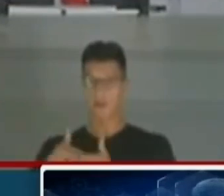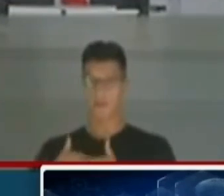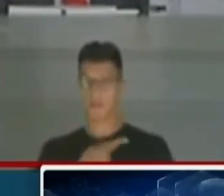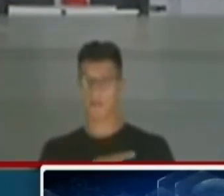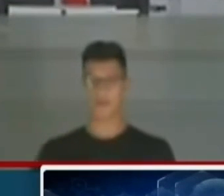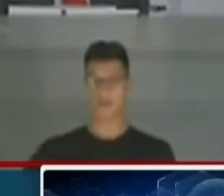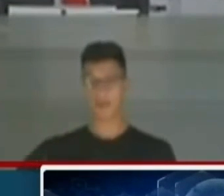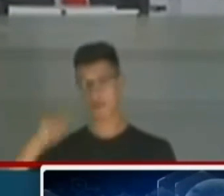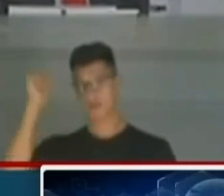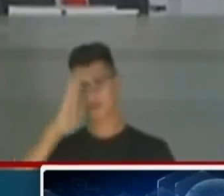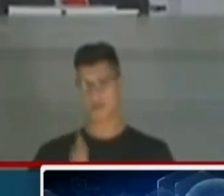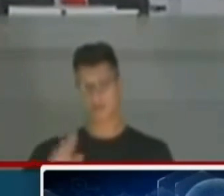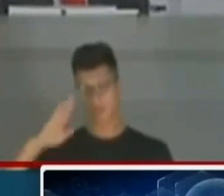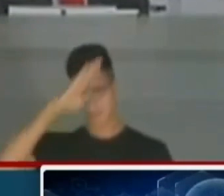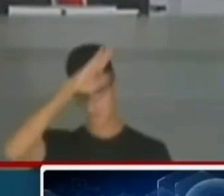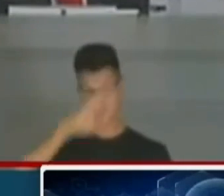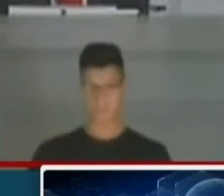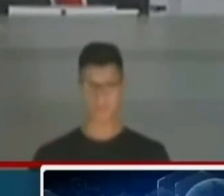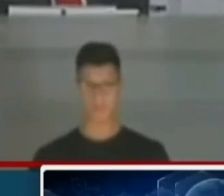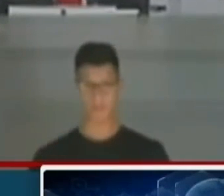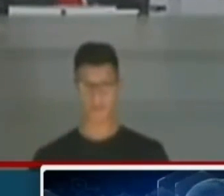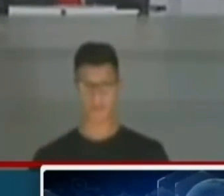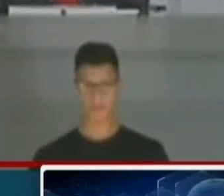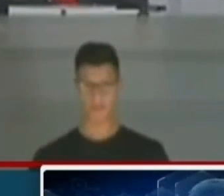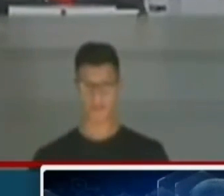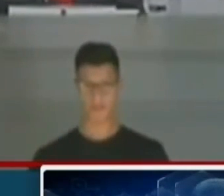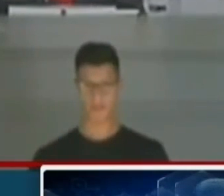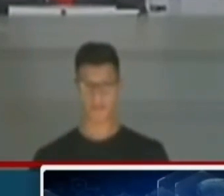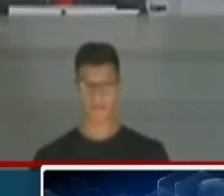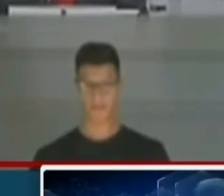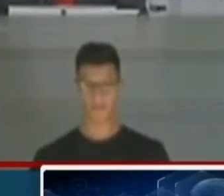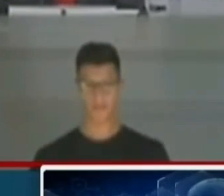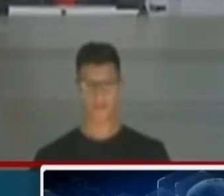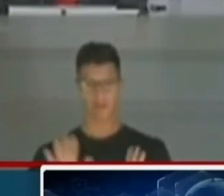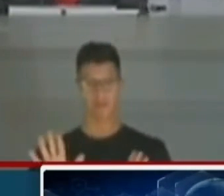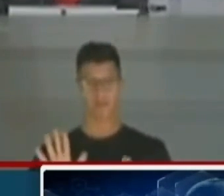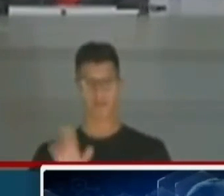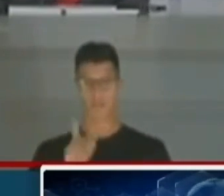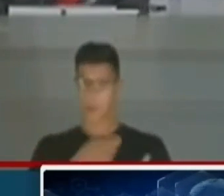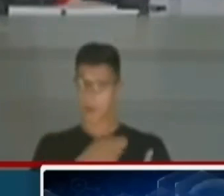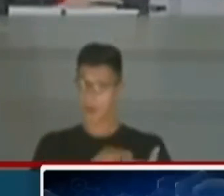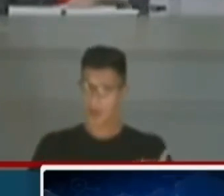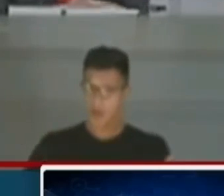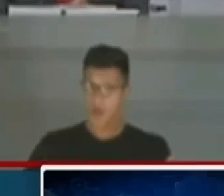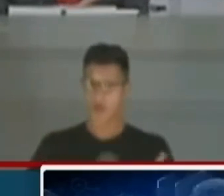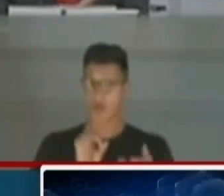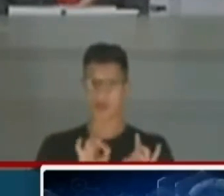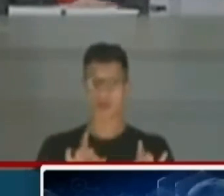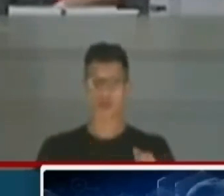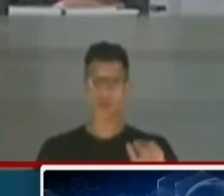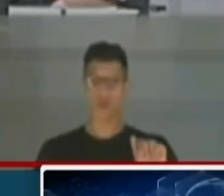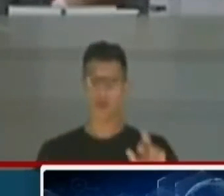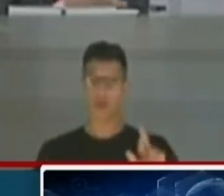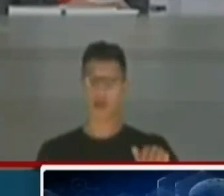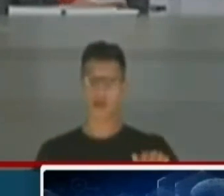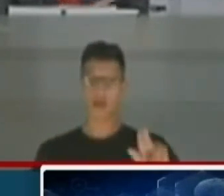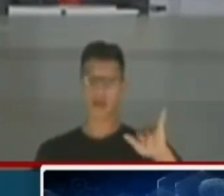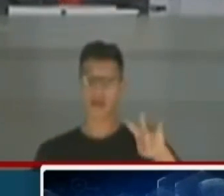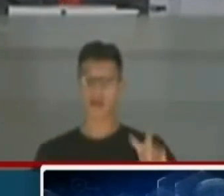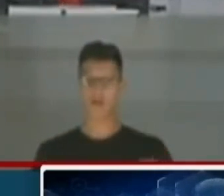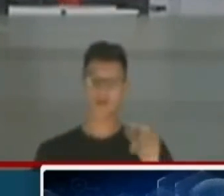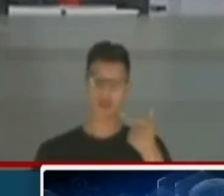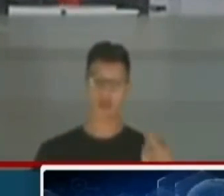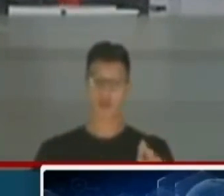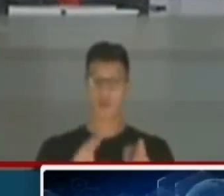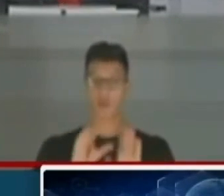Auditors, who in talks with the Commission disclosed that the document's information was tampered and flawed. With this statement, the Commission of the